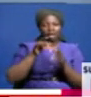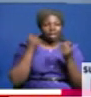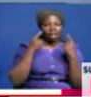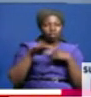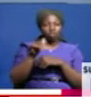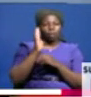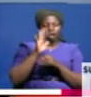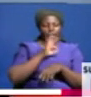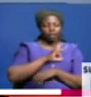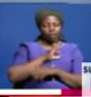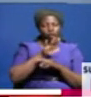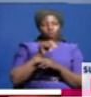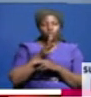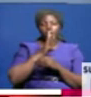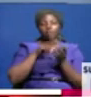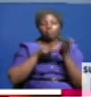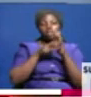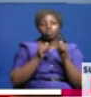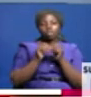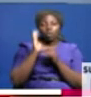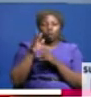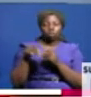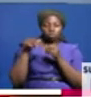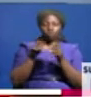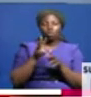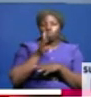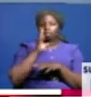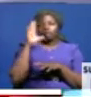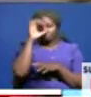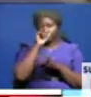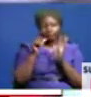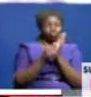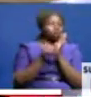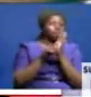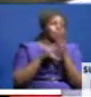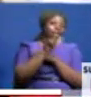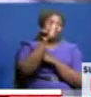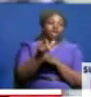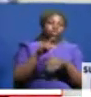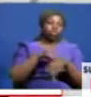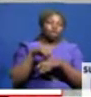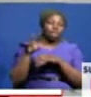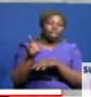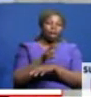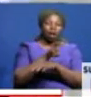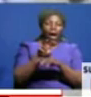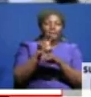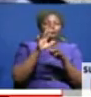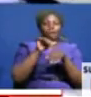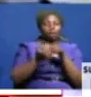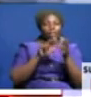which will put an end to the water shortage problem in the region. During an inspection tour of the project, Kericho County